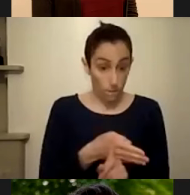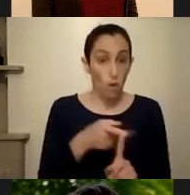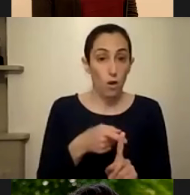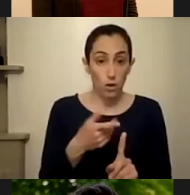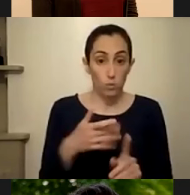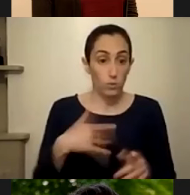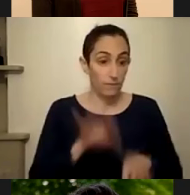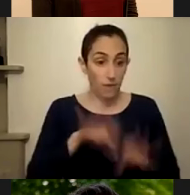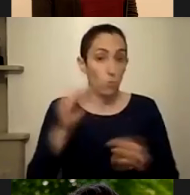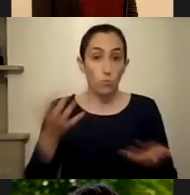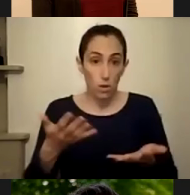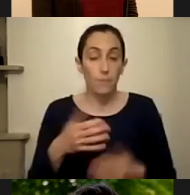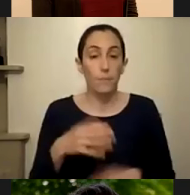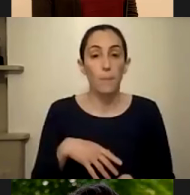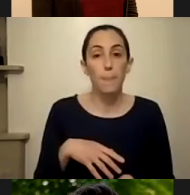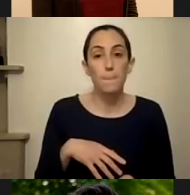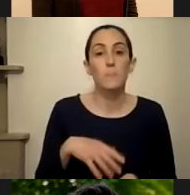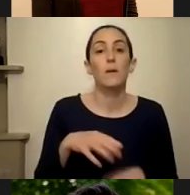pathway,